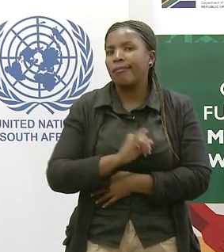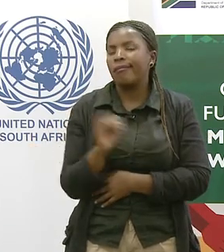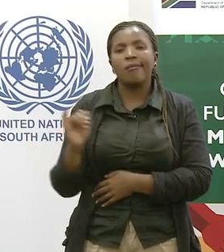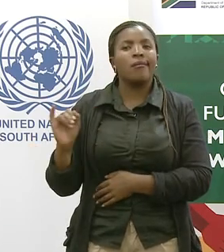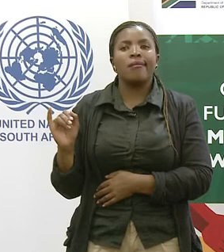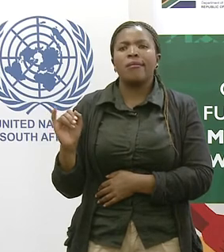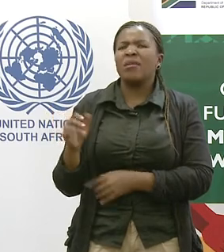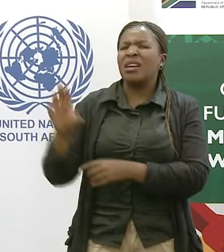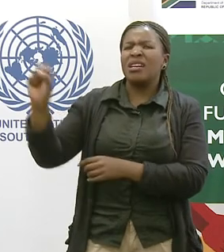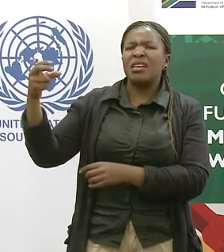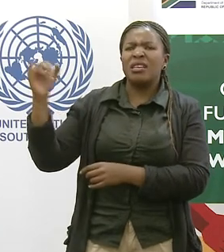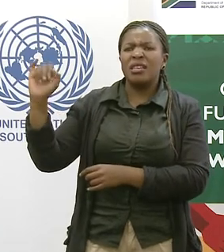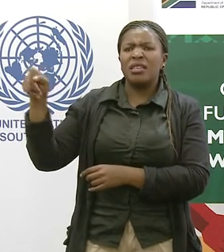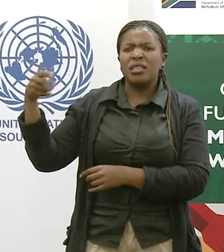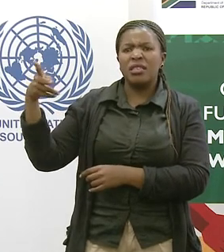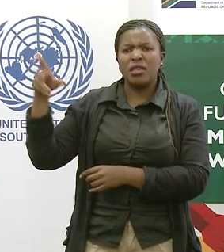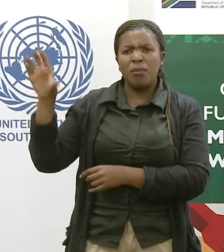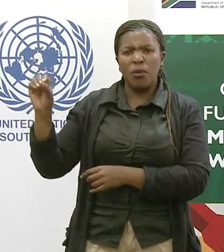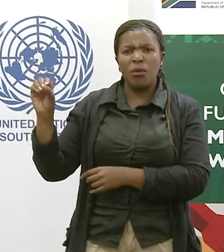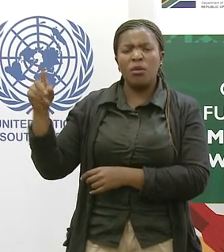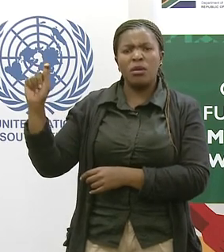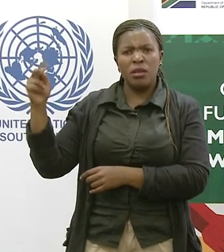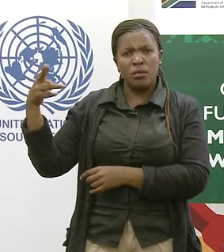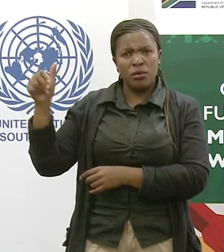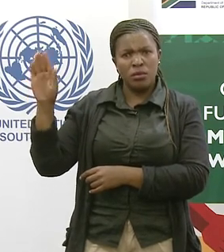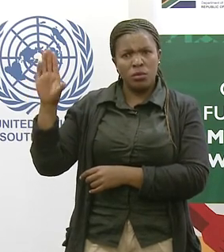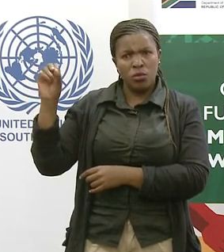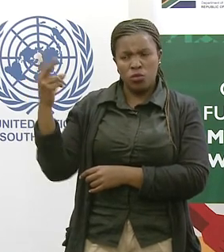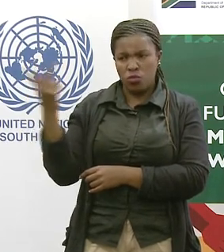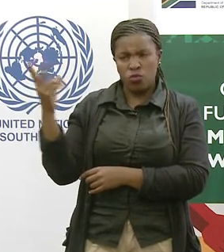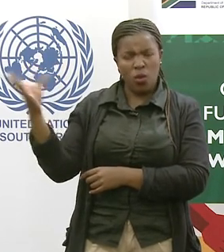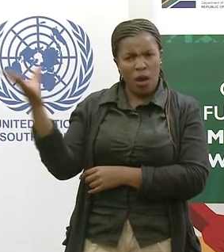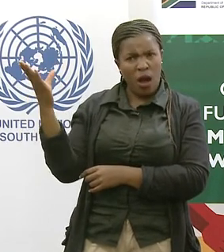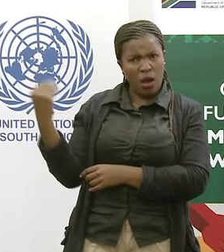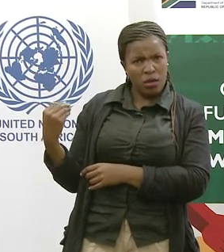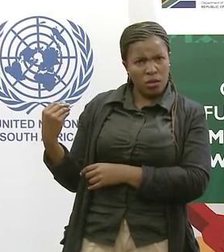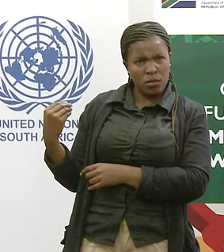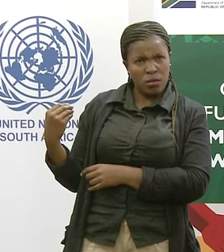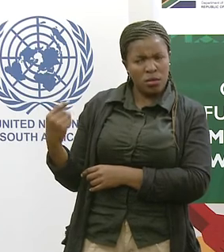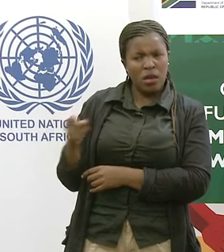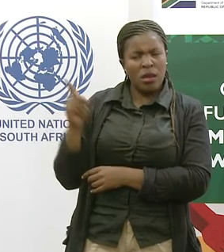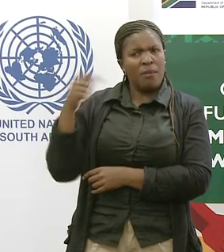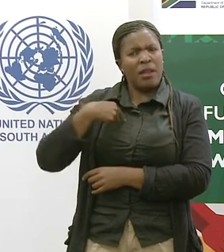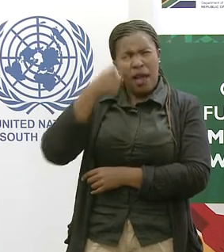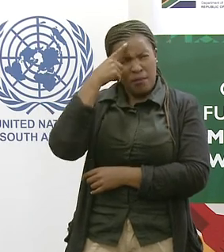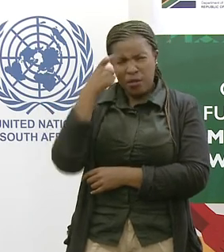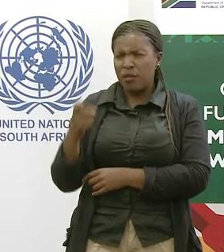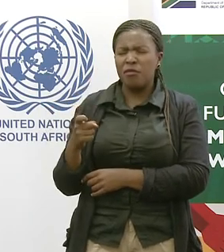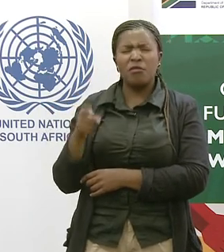was asking the question, and Tabiso as well. I think, you know, this is one issue that I believe